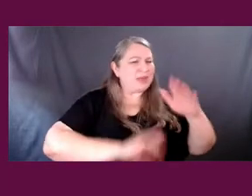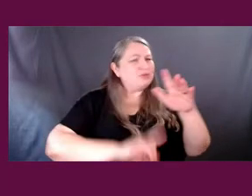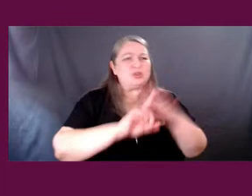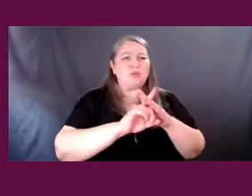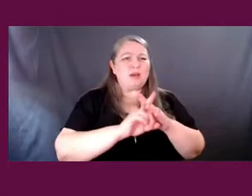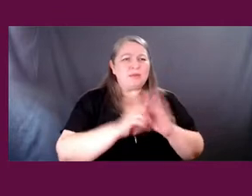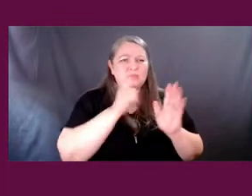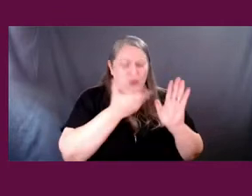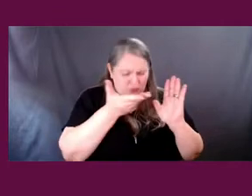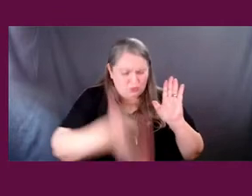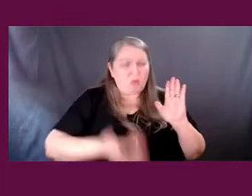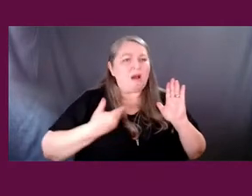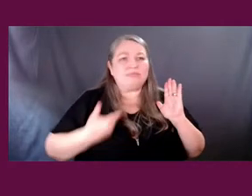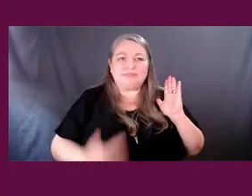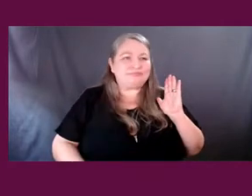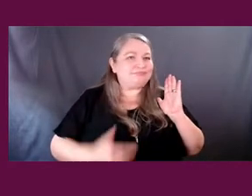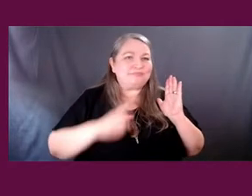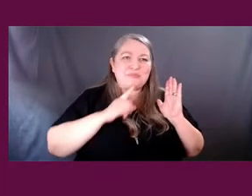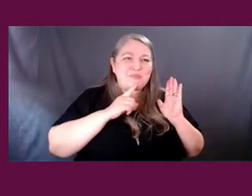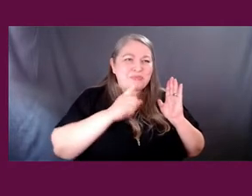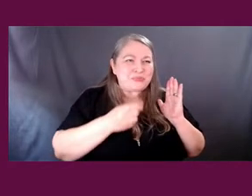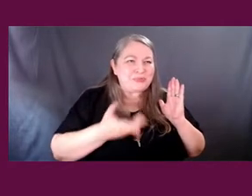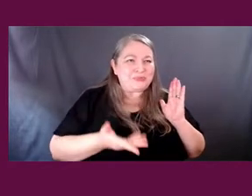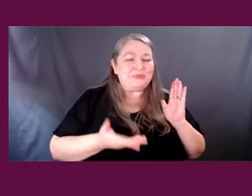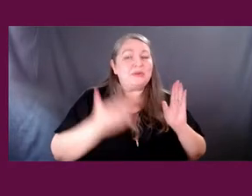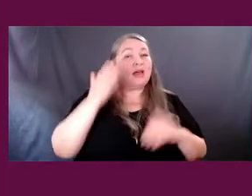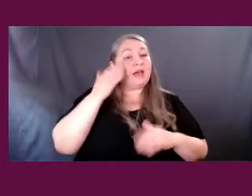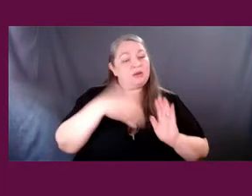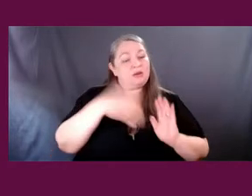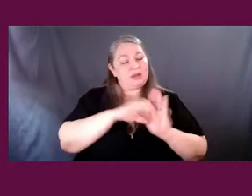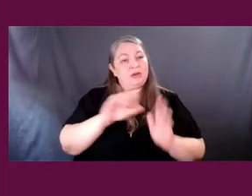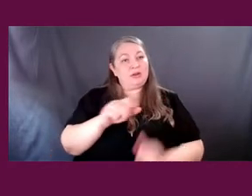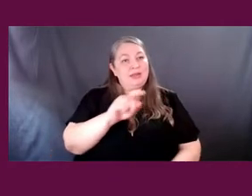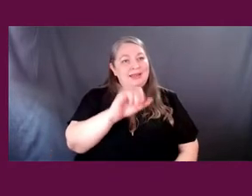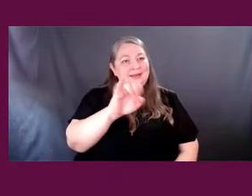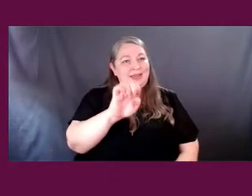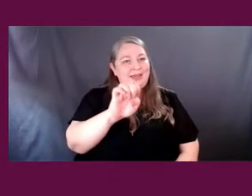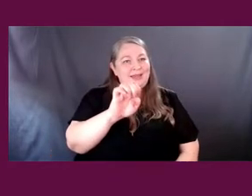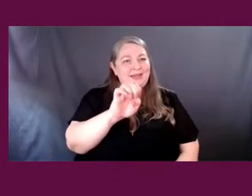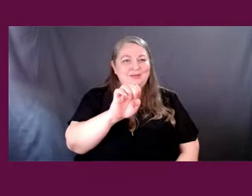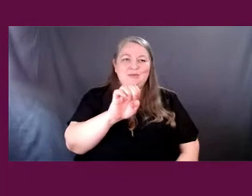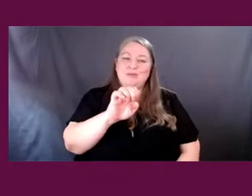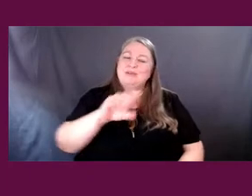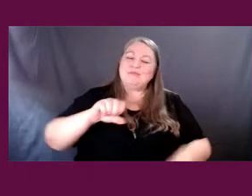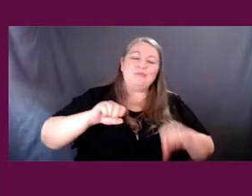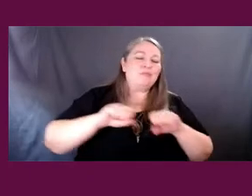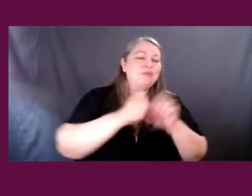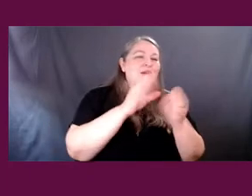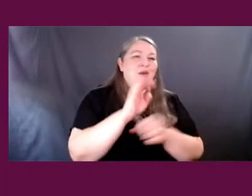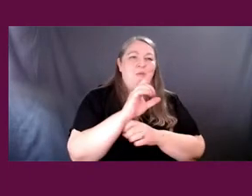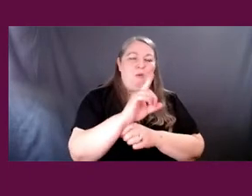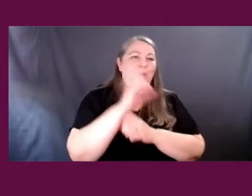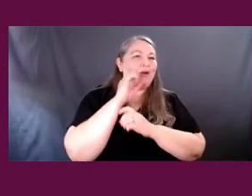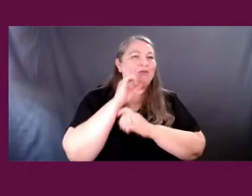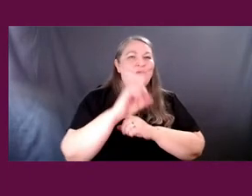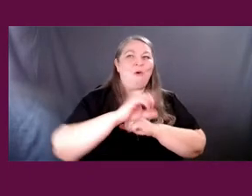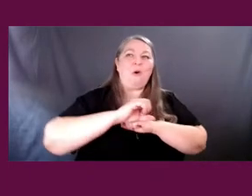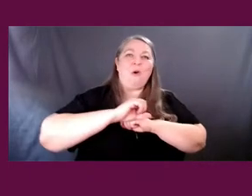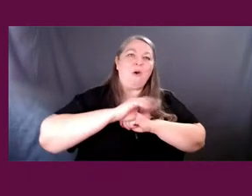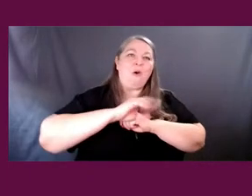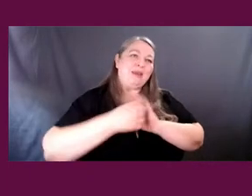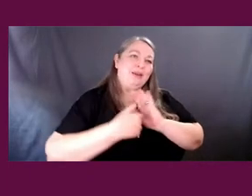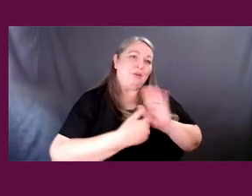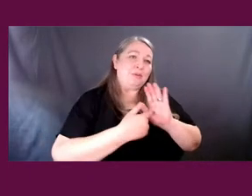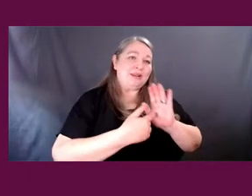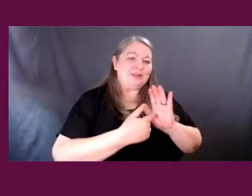authentic self. I know that a character like Ty was breaking the mold in media representation, and it would be an opportunity for me to